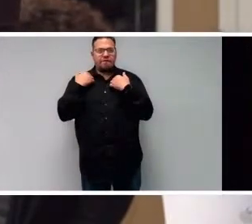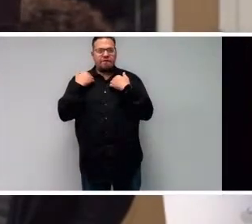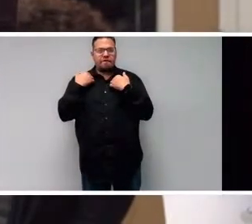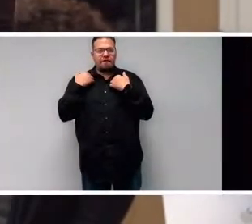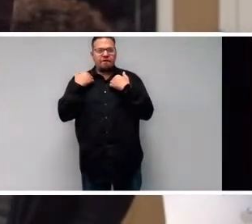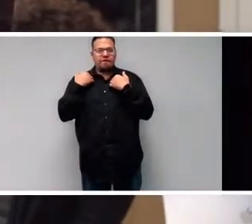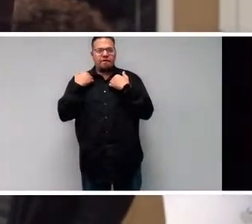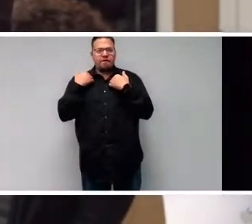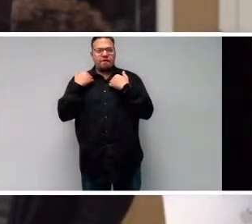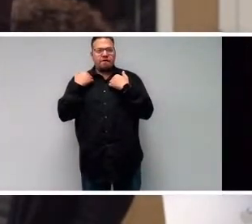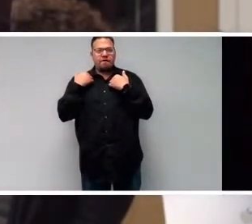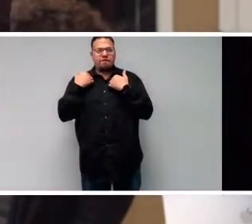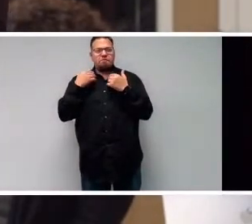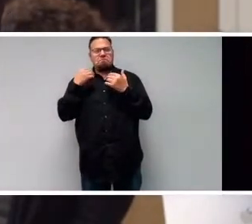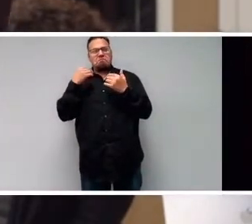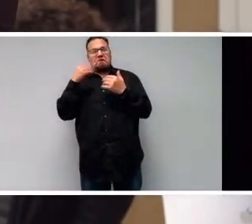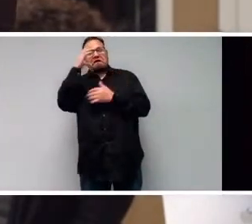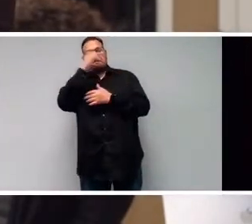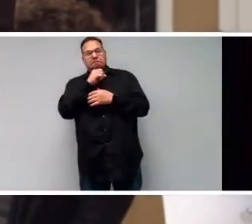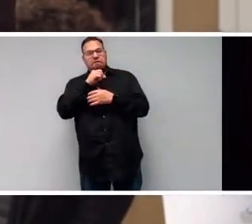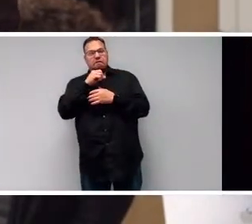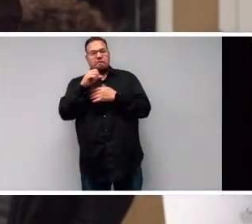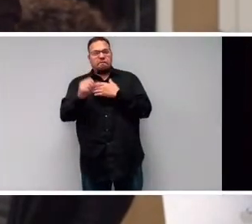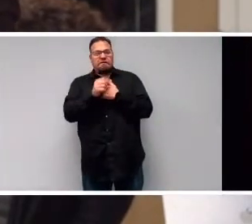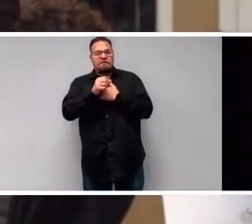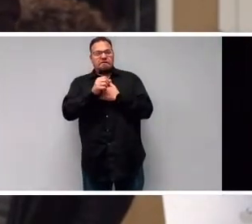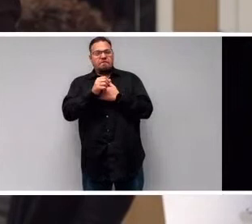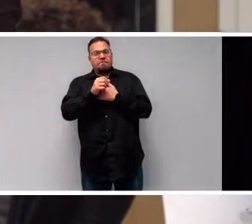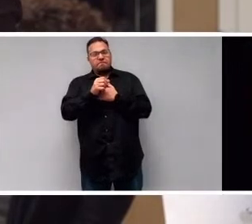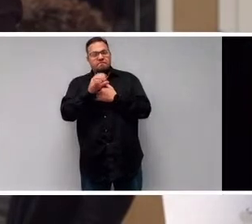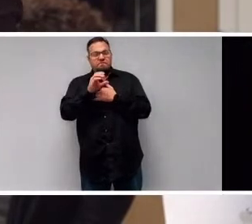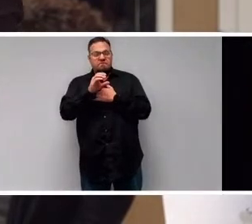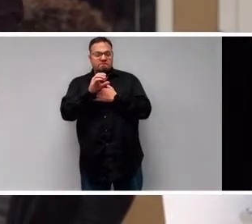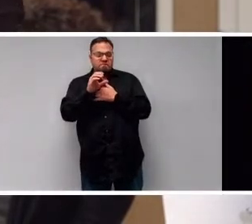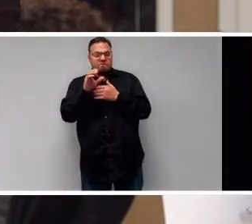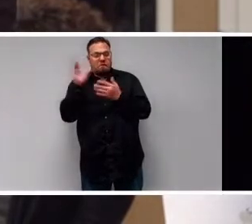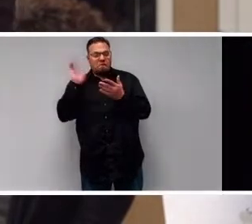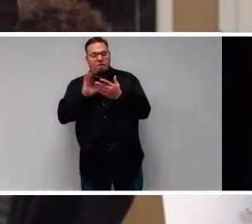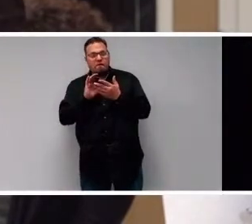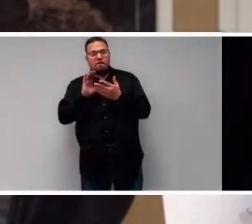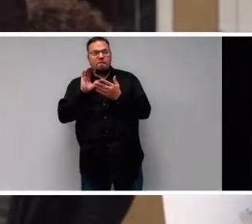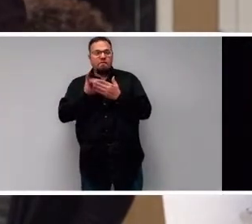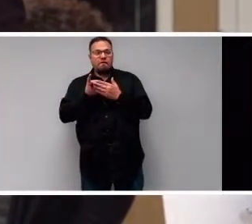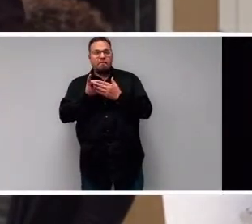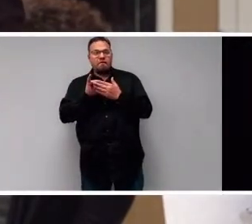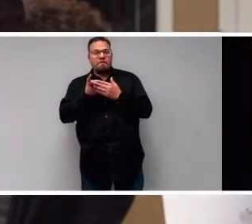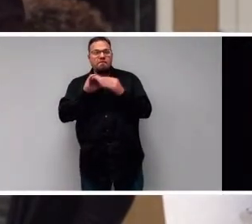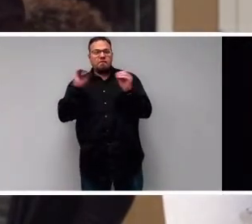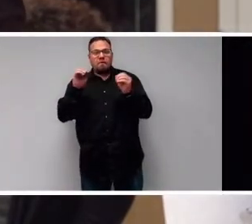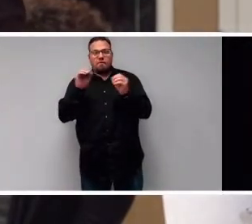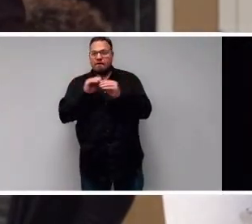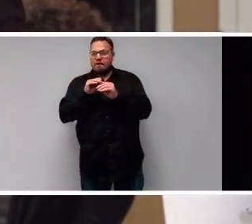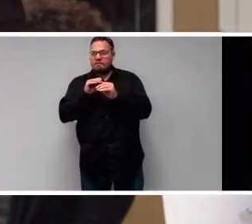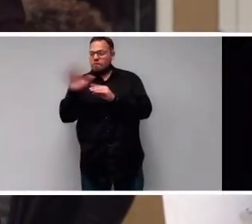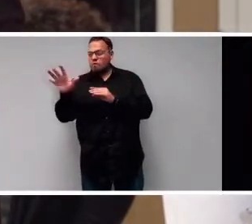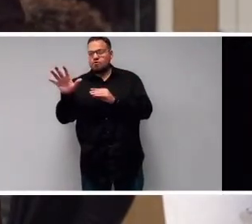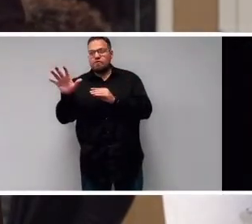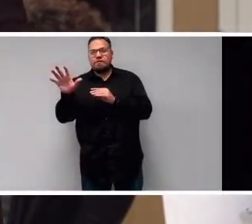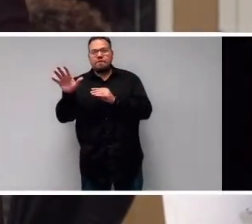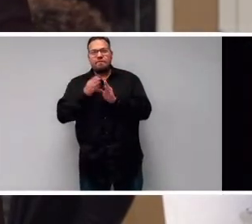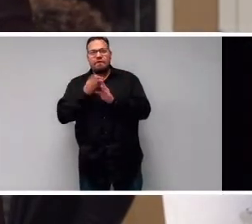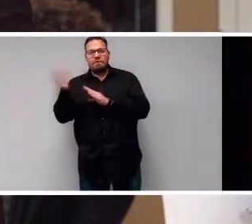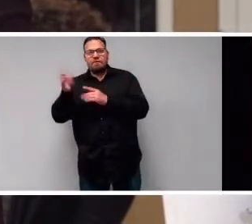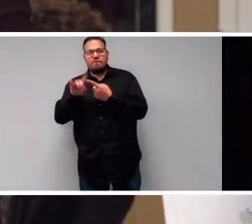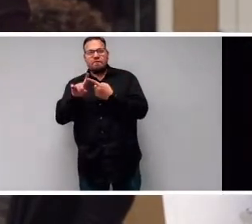we have estimated the risk in a very conservative way. There are no exposure pathways to the